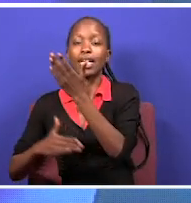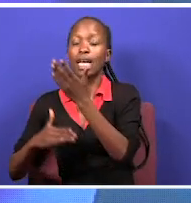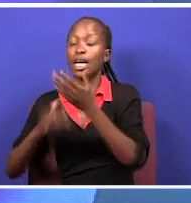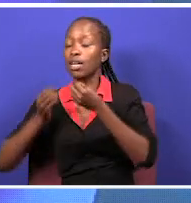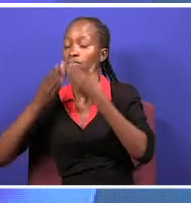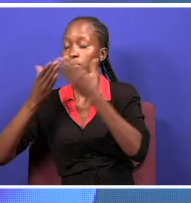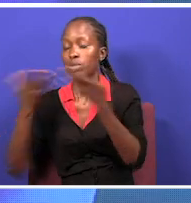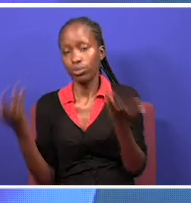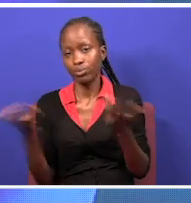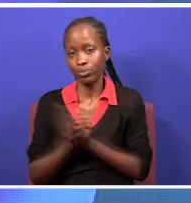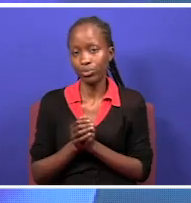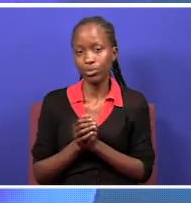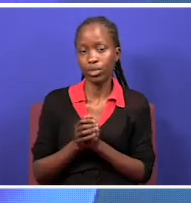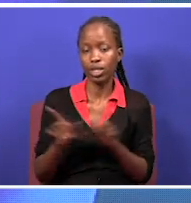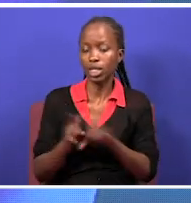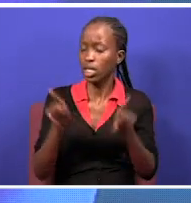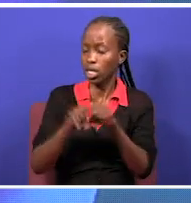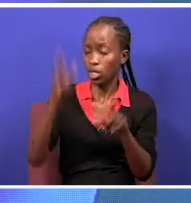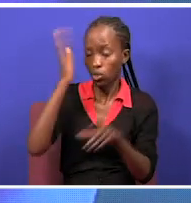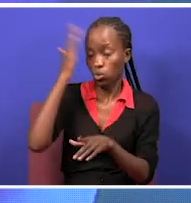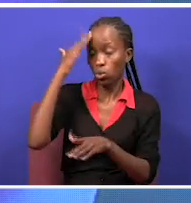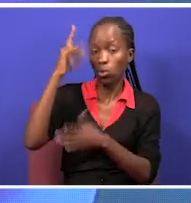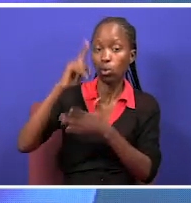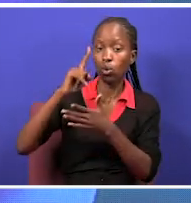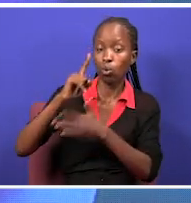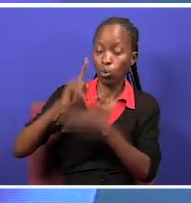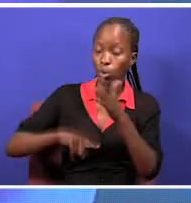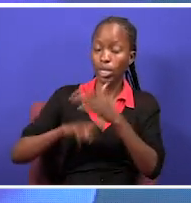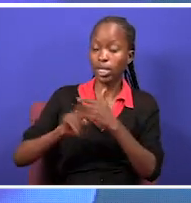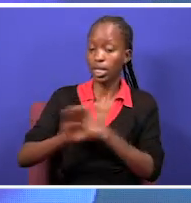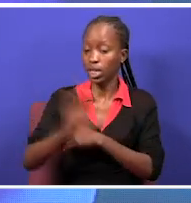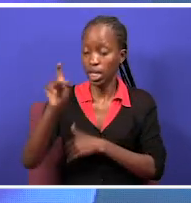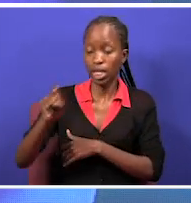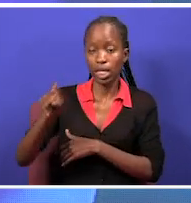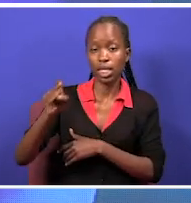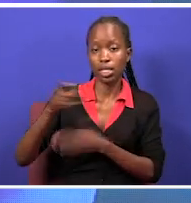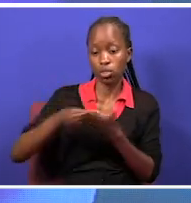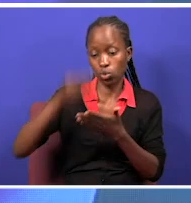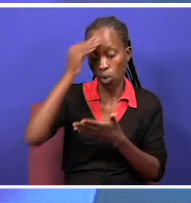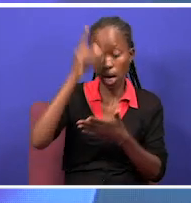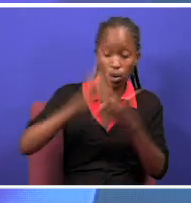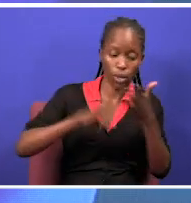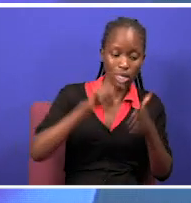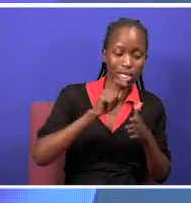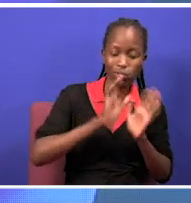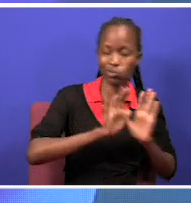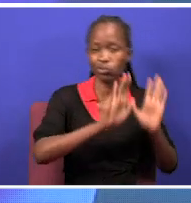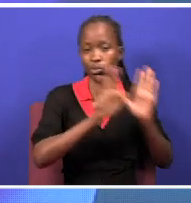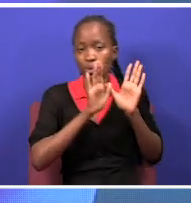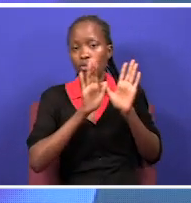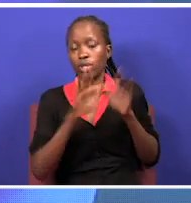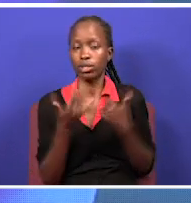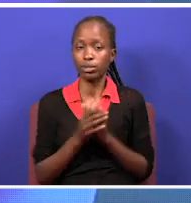the ugly, and to know what they should take and what they should not touch or go